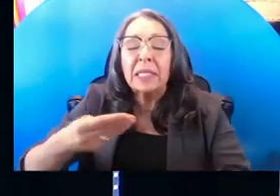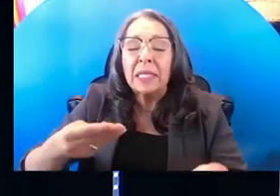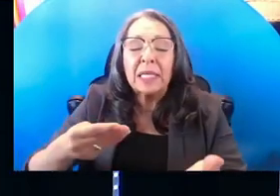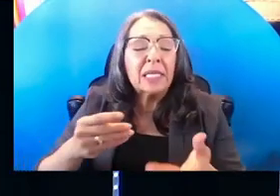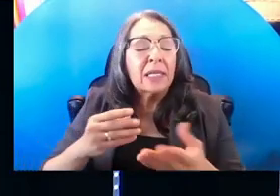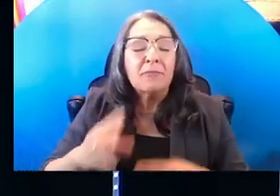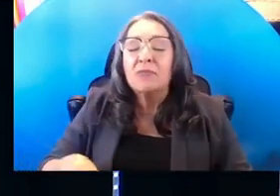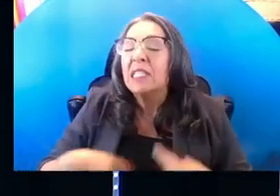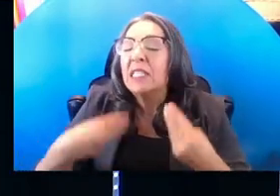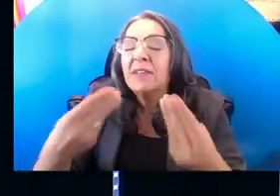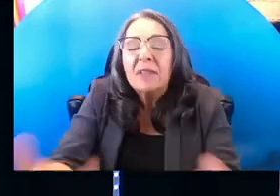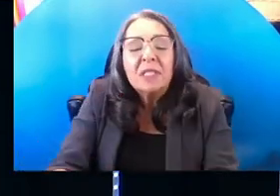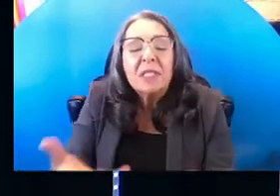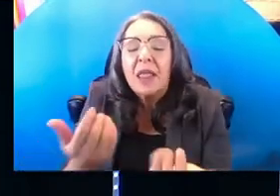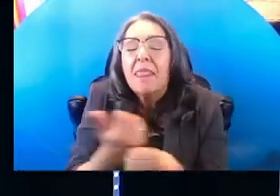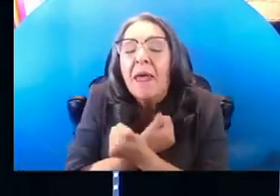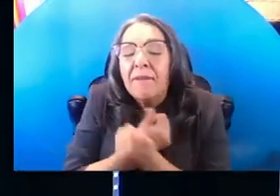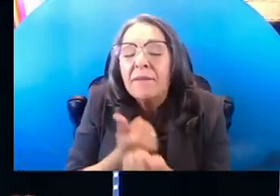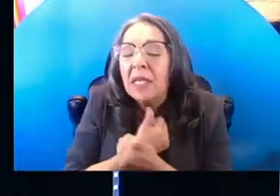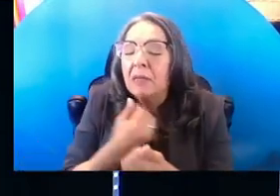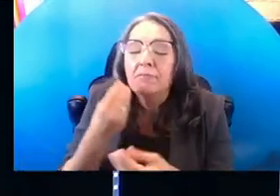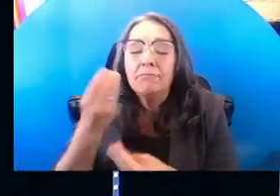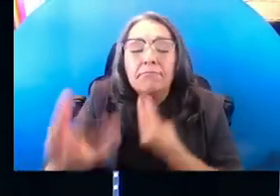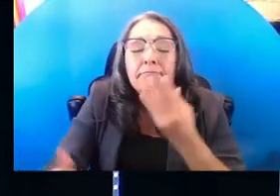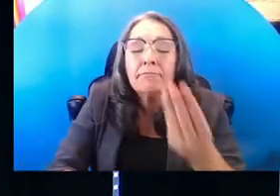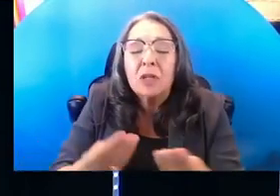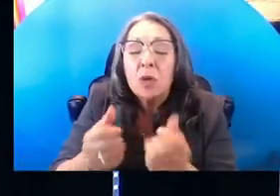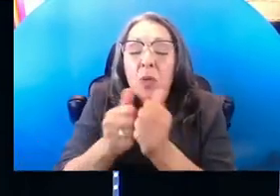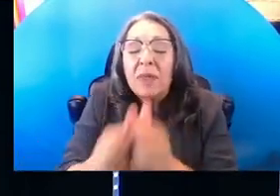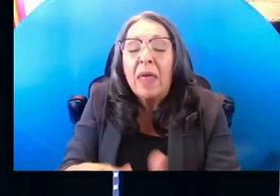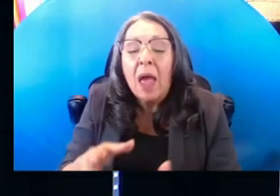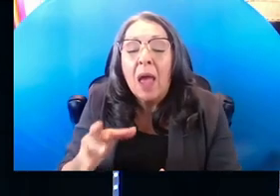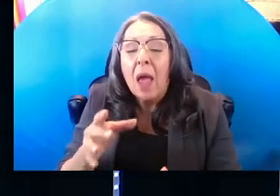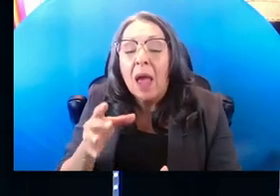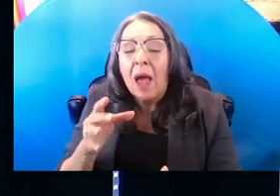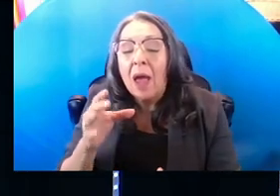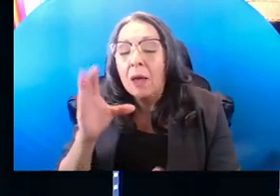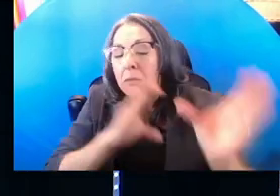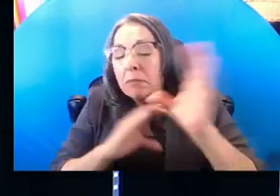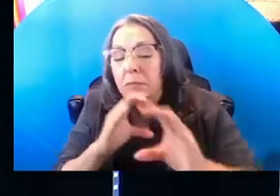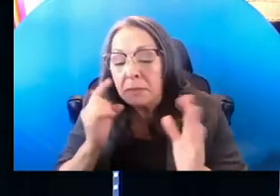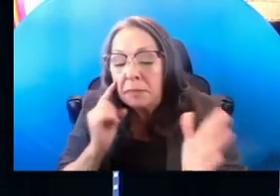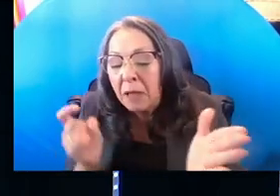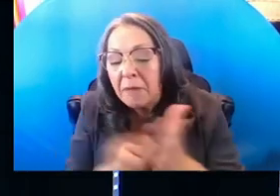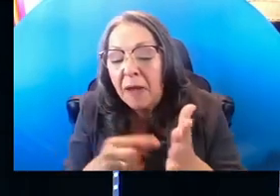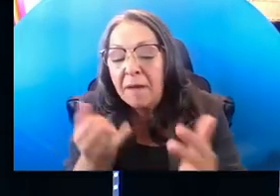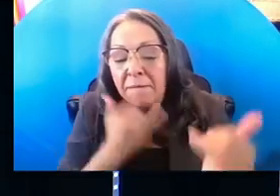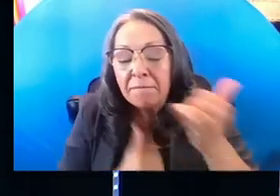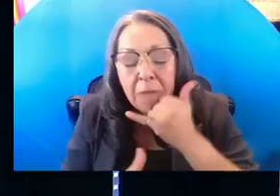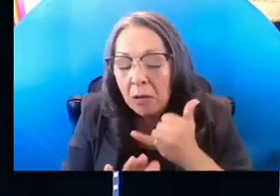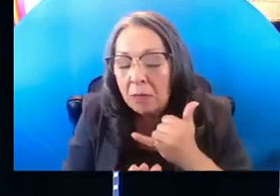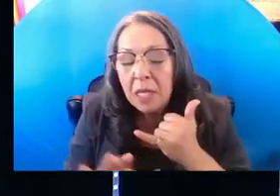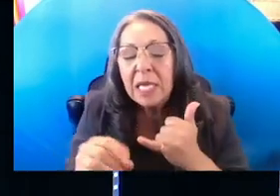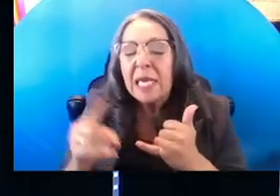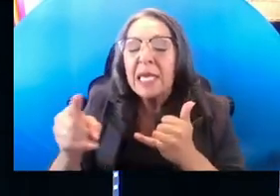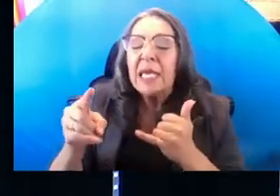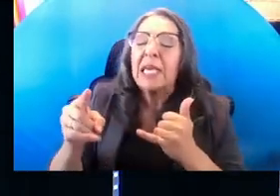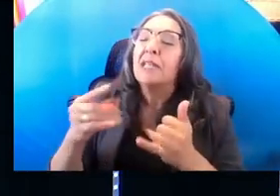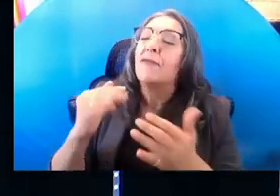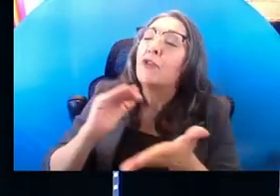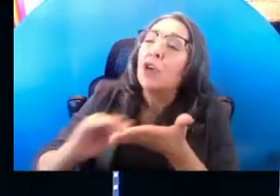who is giving, who's loving, without finding fault. He's forgiving. He's full of grace and mercy.